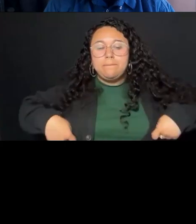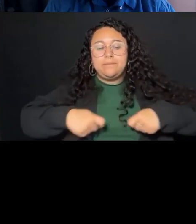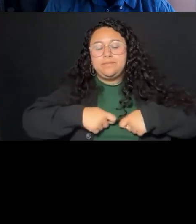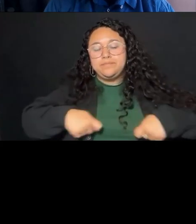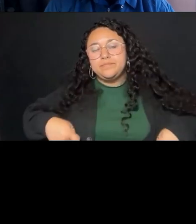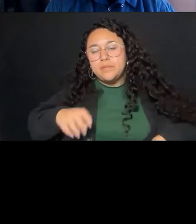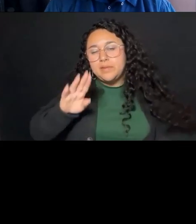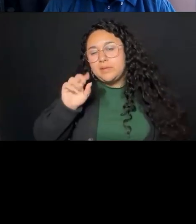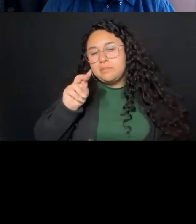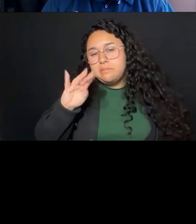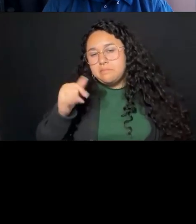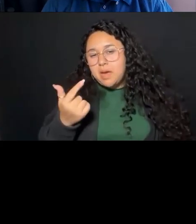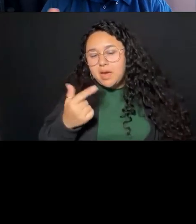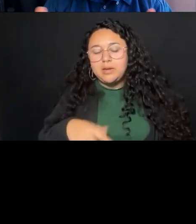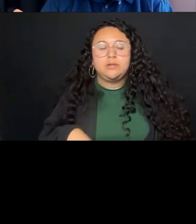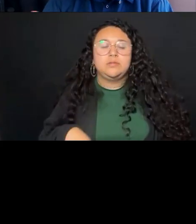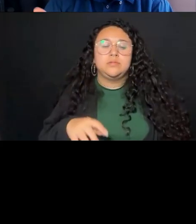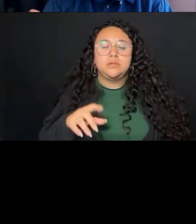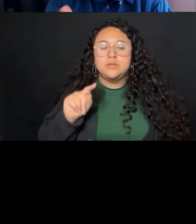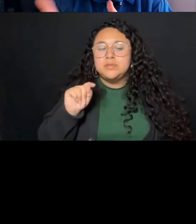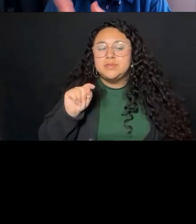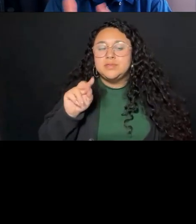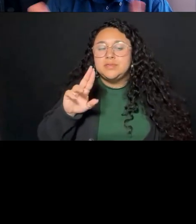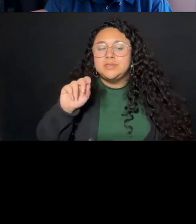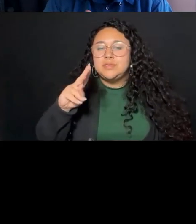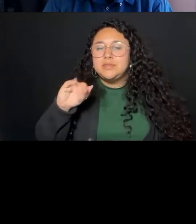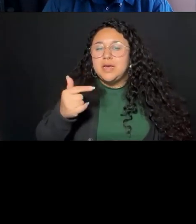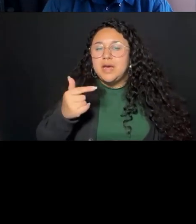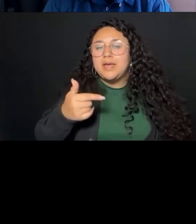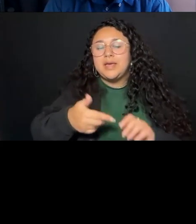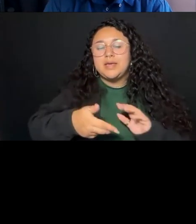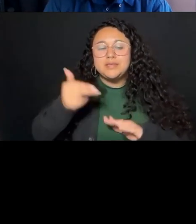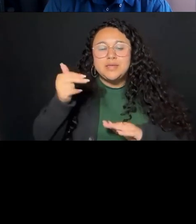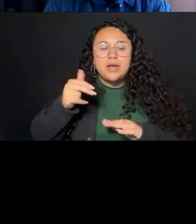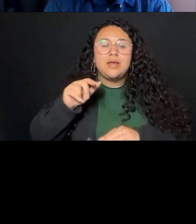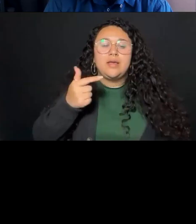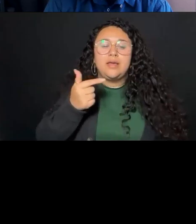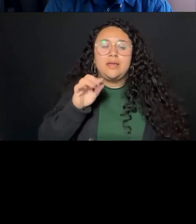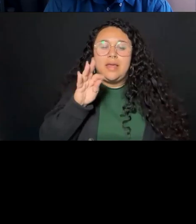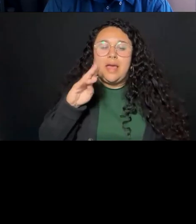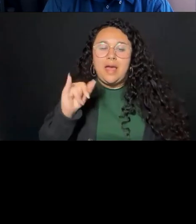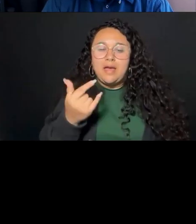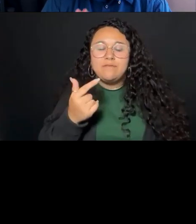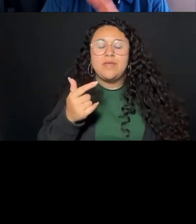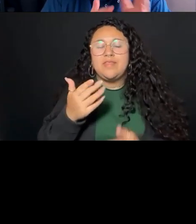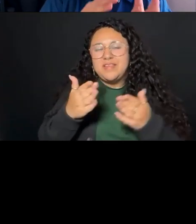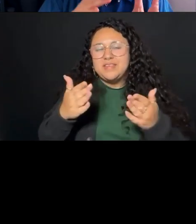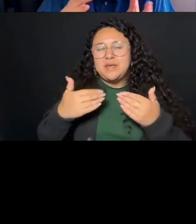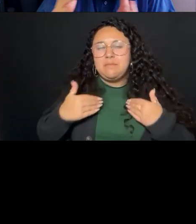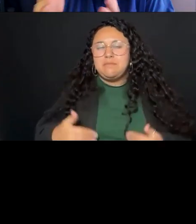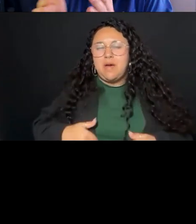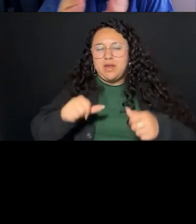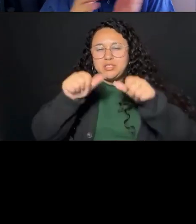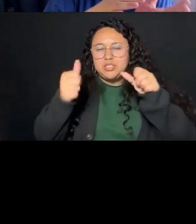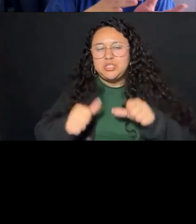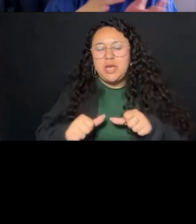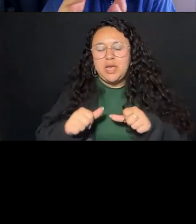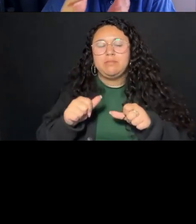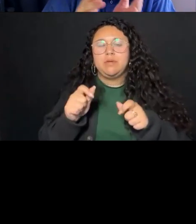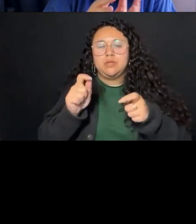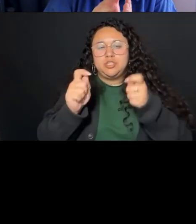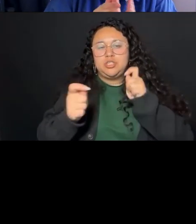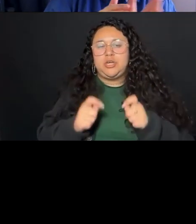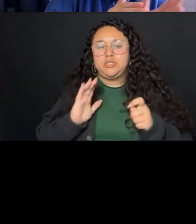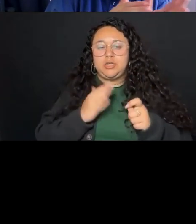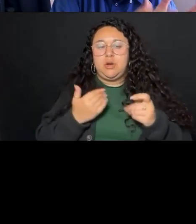tucking or gaffing, using corsets or other things that body shape or mold our bodies. And we can look at this a little